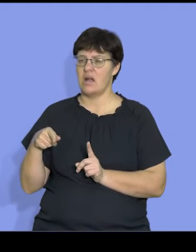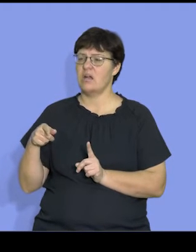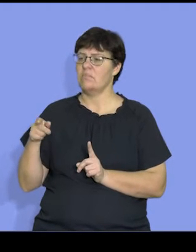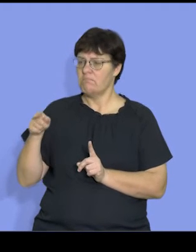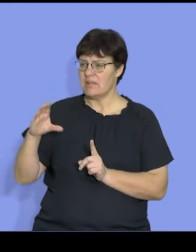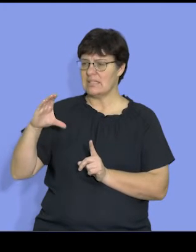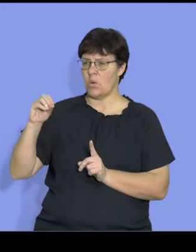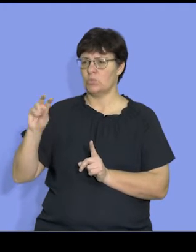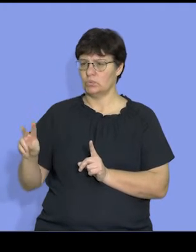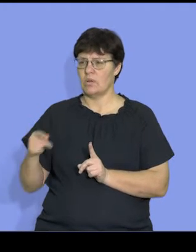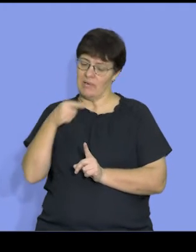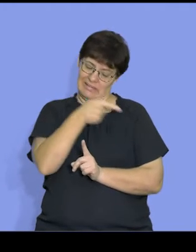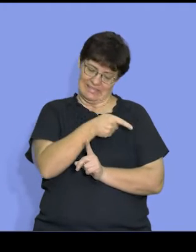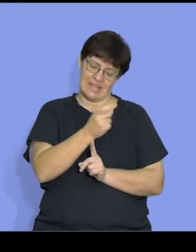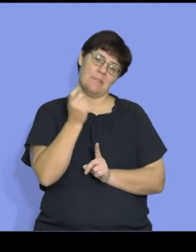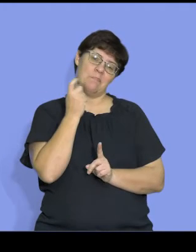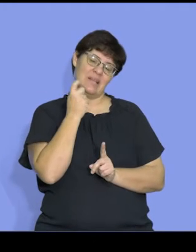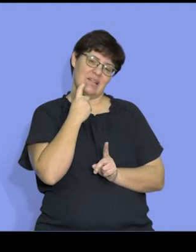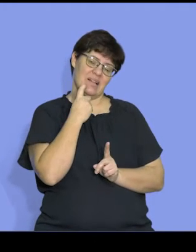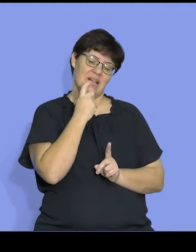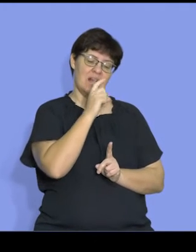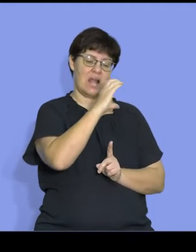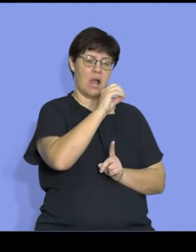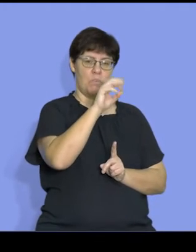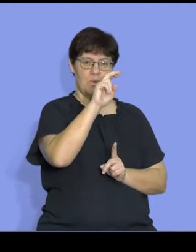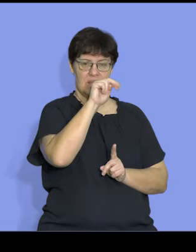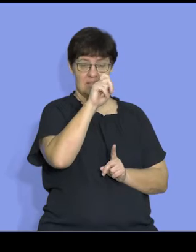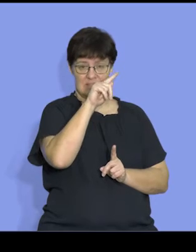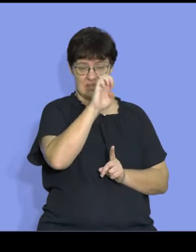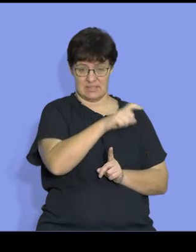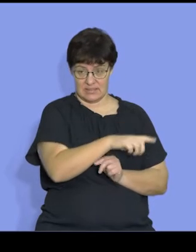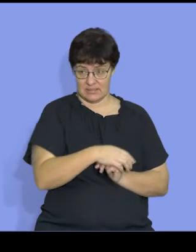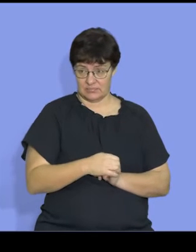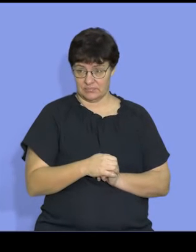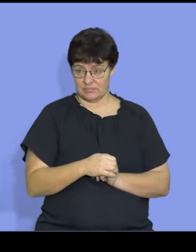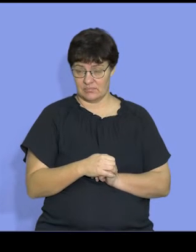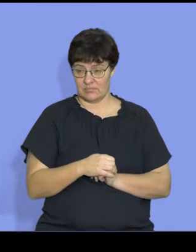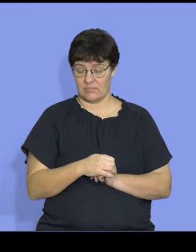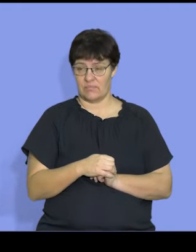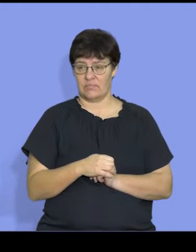that this is a metal carbonate. Zinc is a metal carbonate.